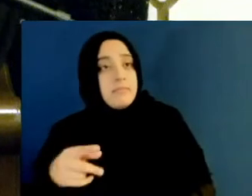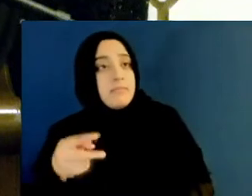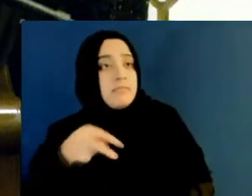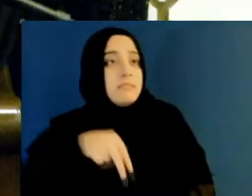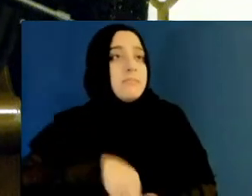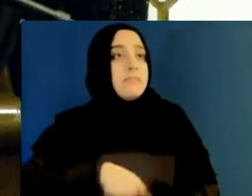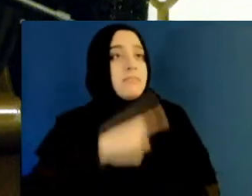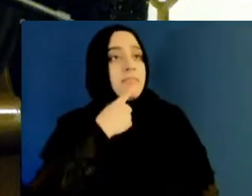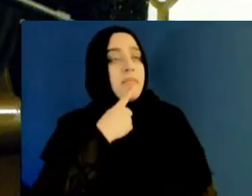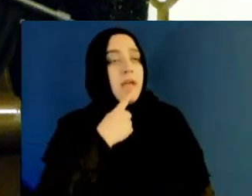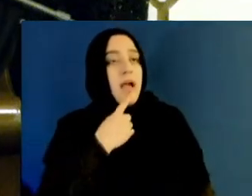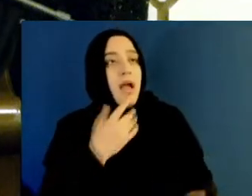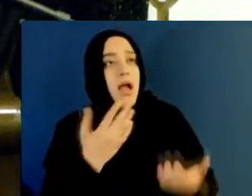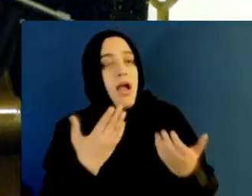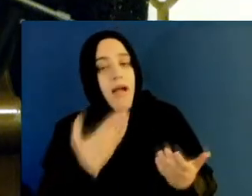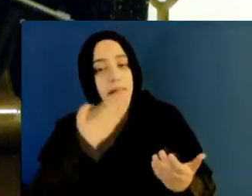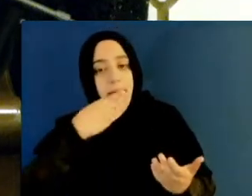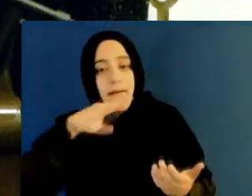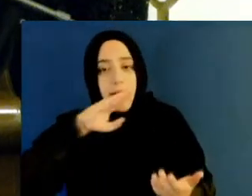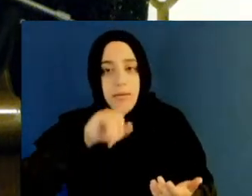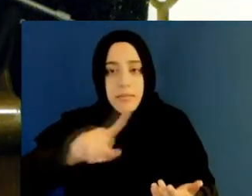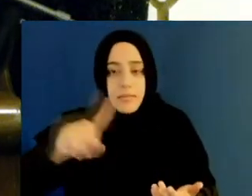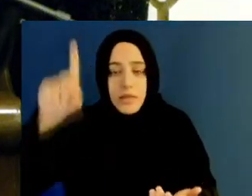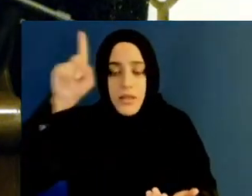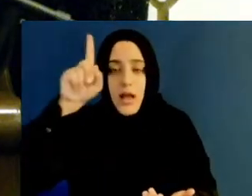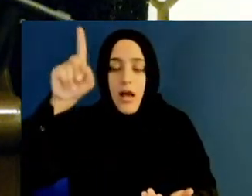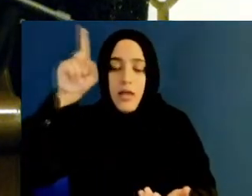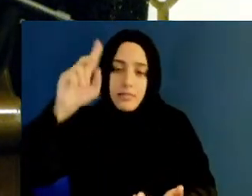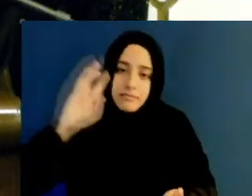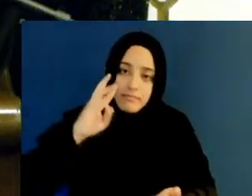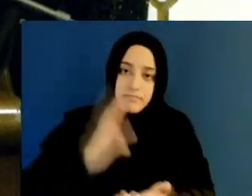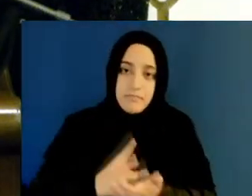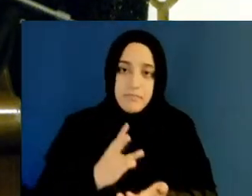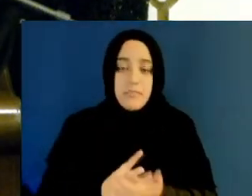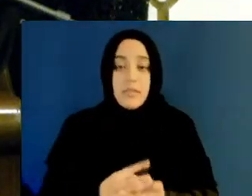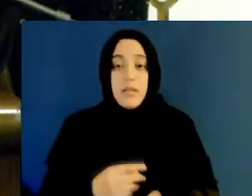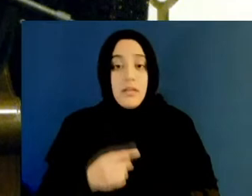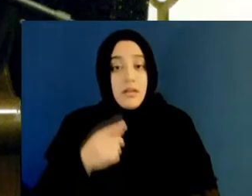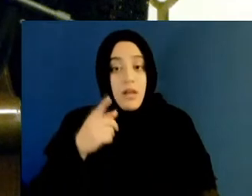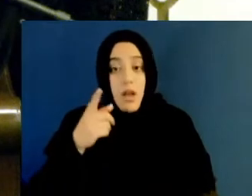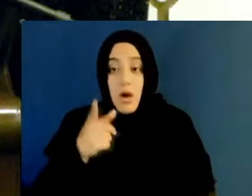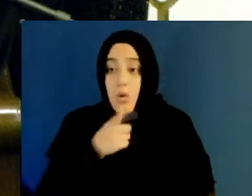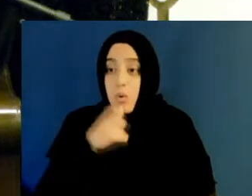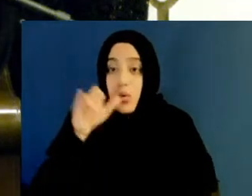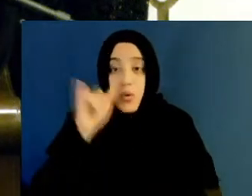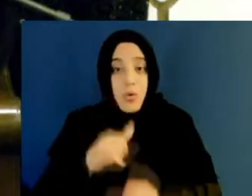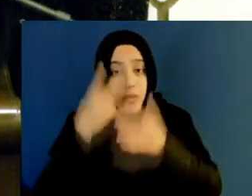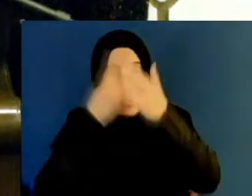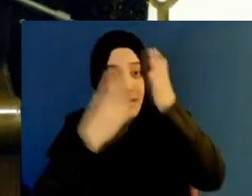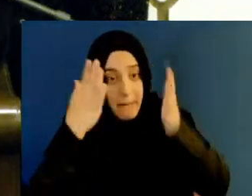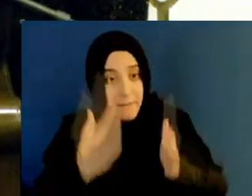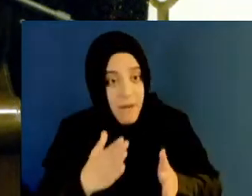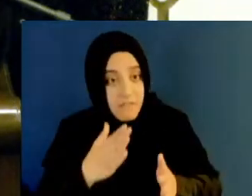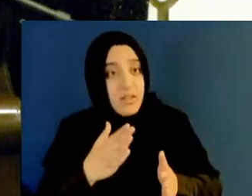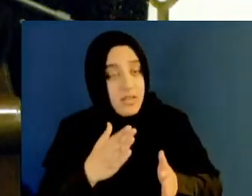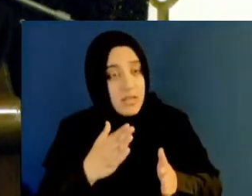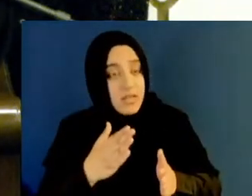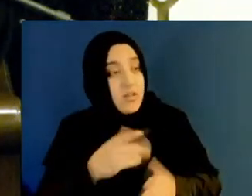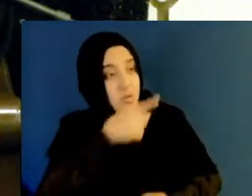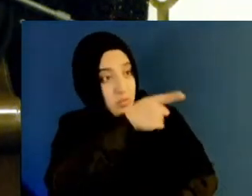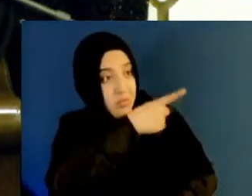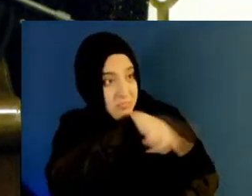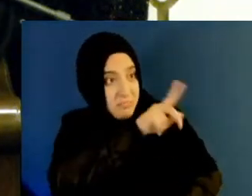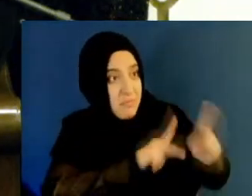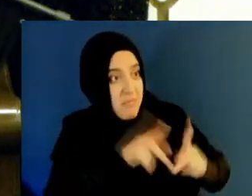Alhamdulillahilladhi la bidayata lahu. In regards to who is Rasulullah that you people are mocking, ana ibnu